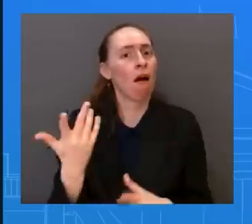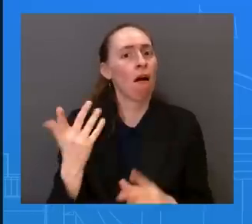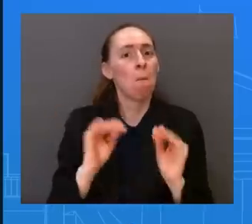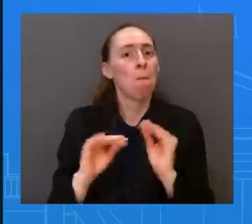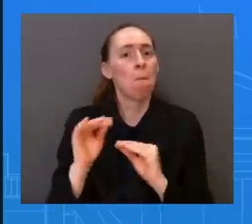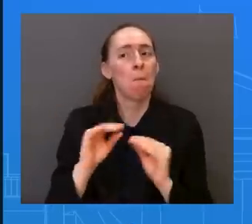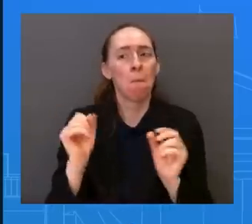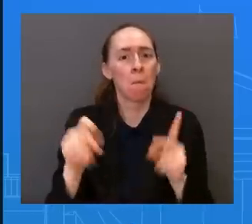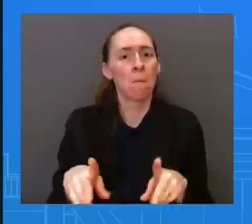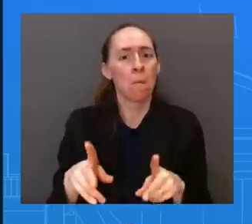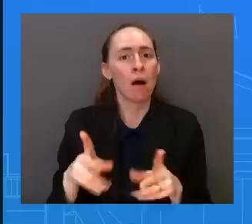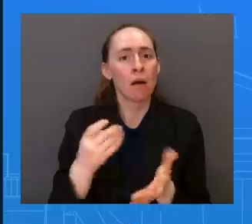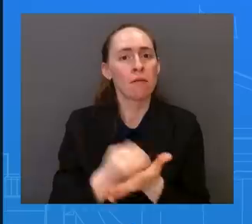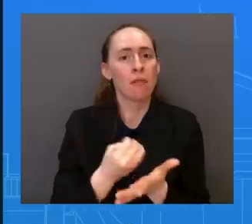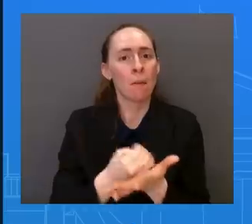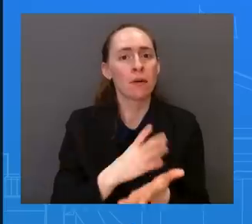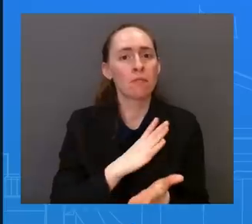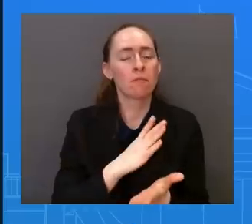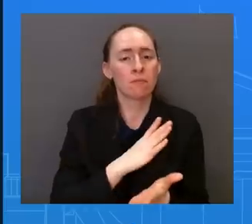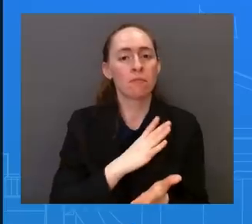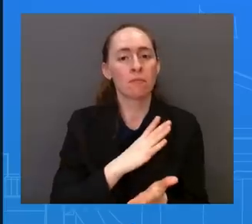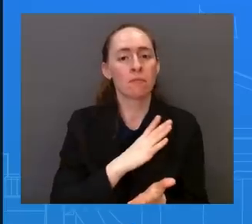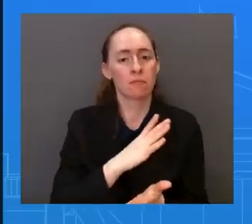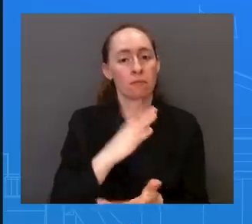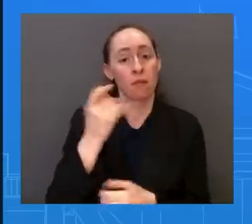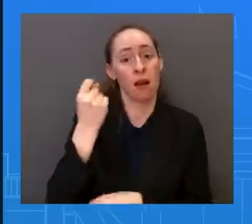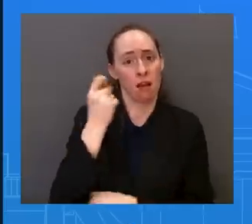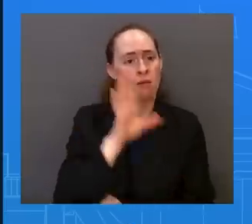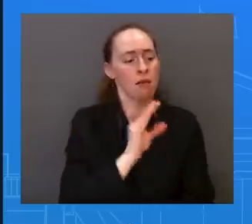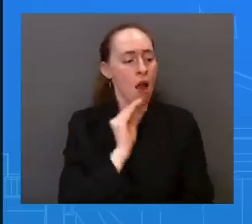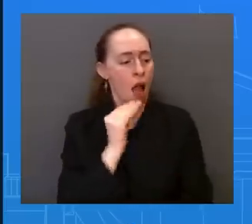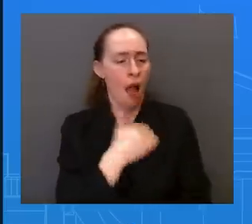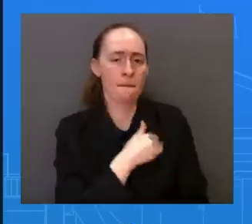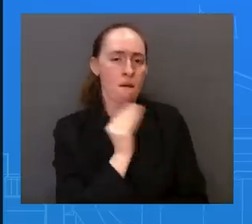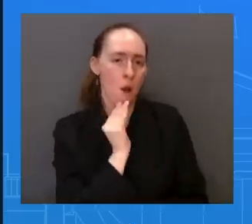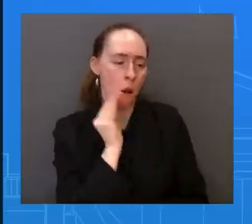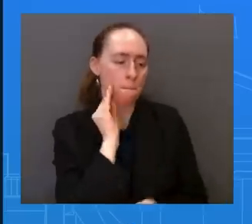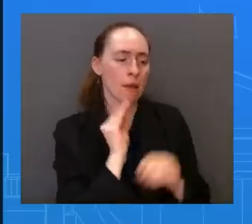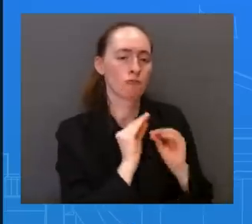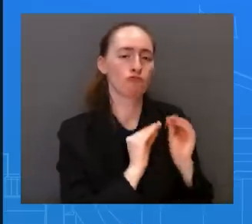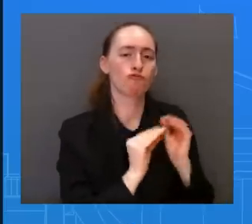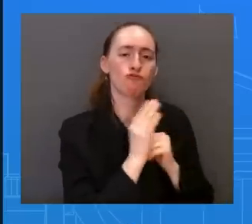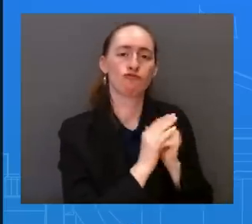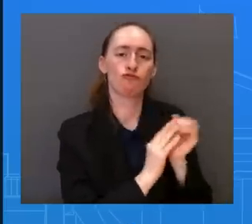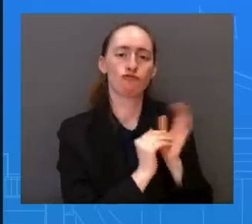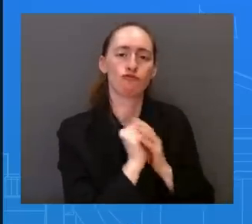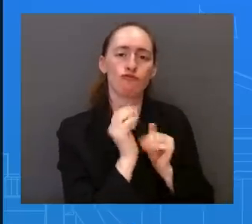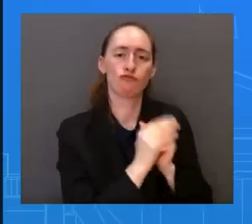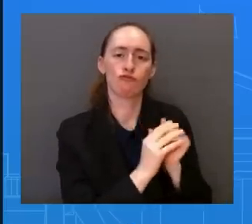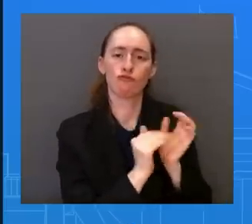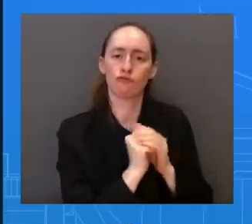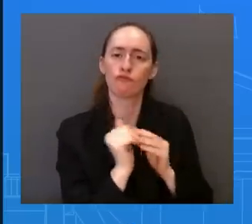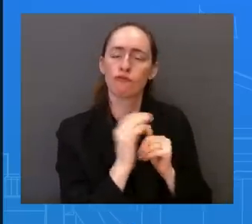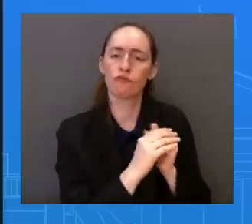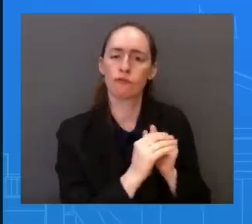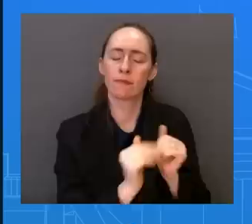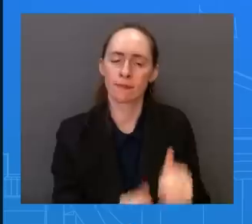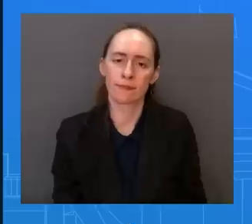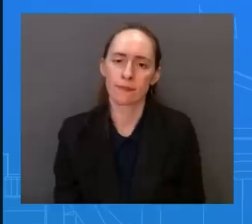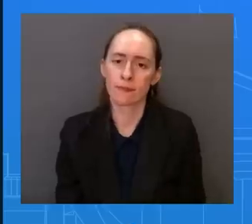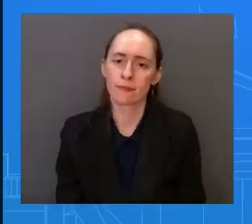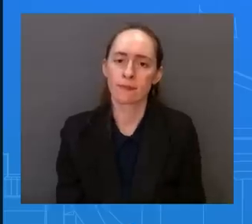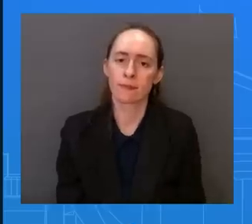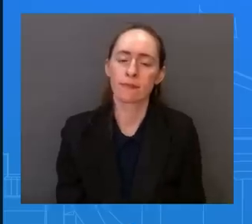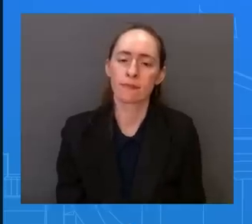their own family balance sheet. And at the same time, in the way that we were talking about before, this has been a very